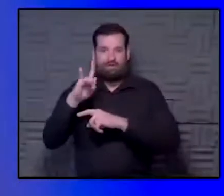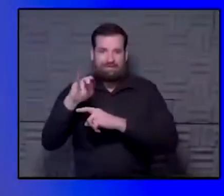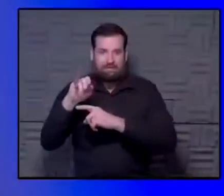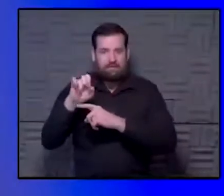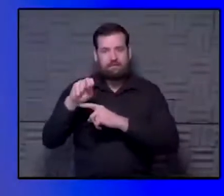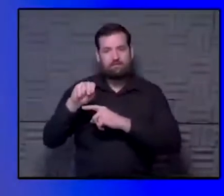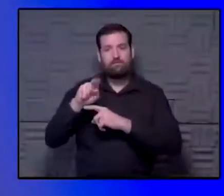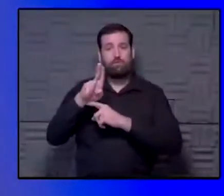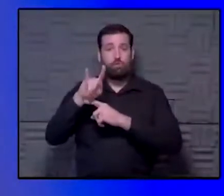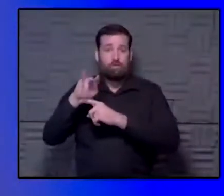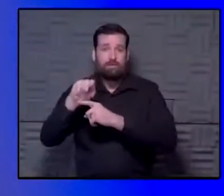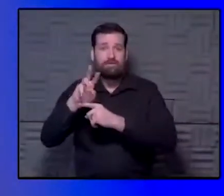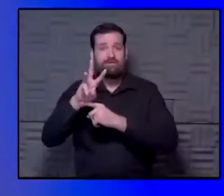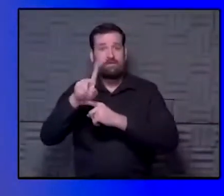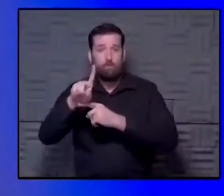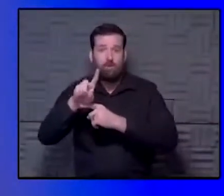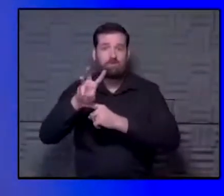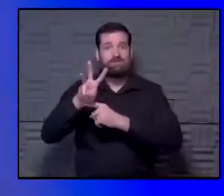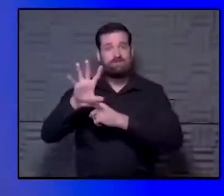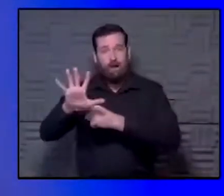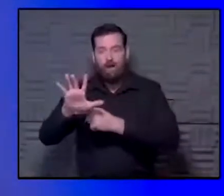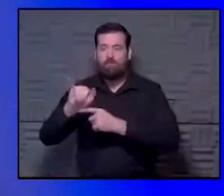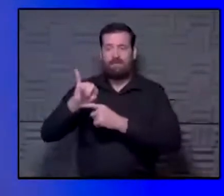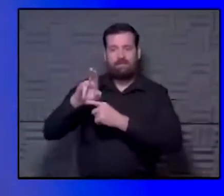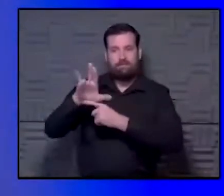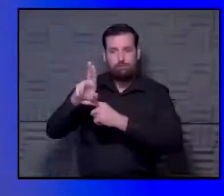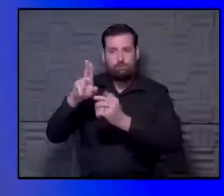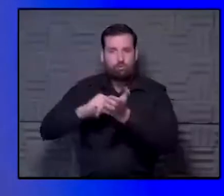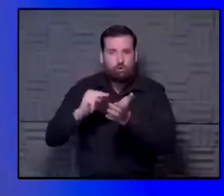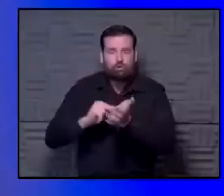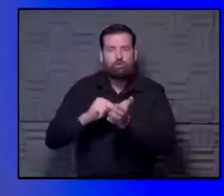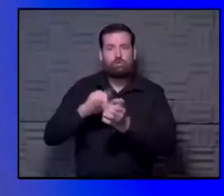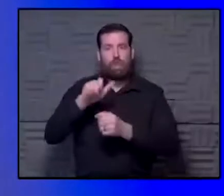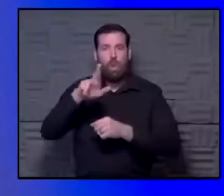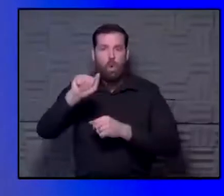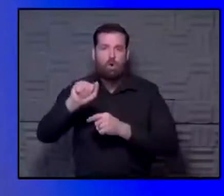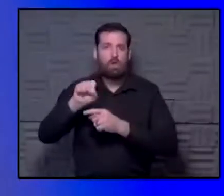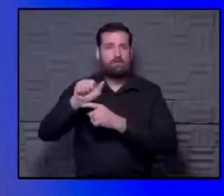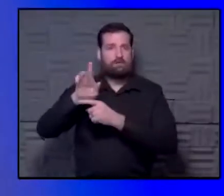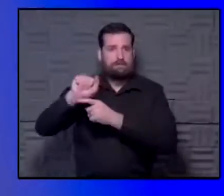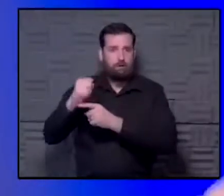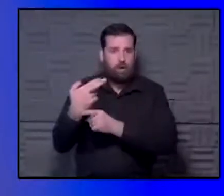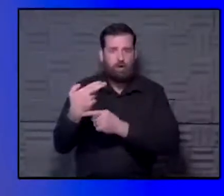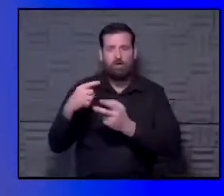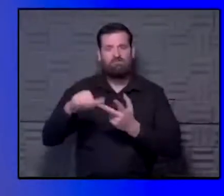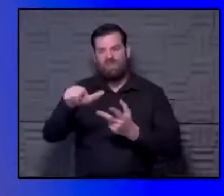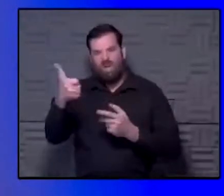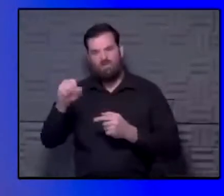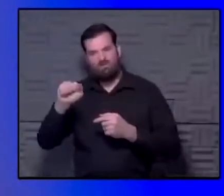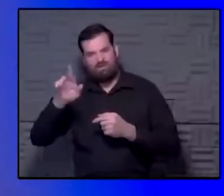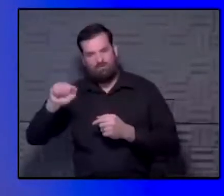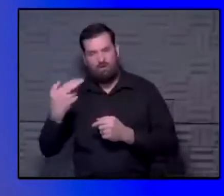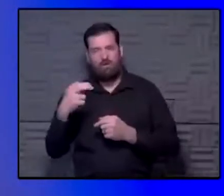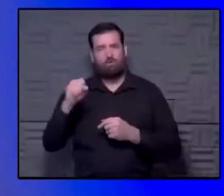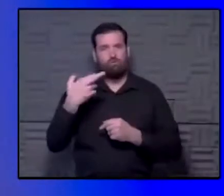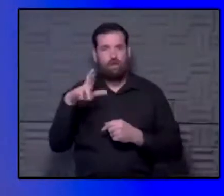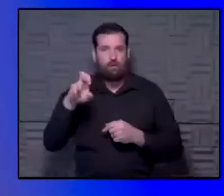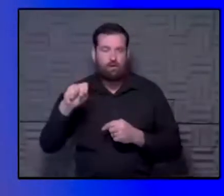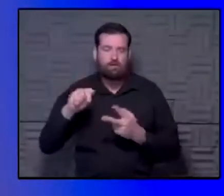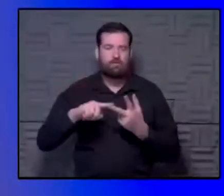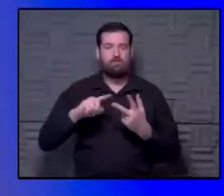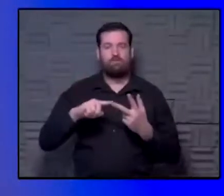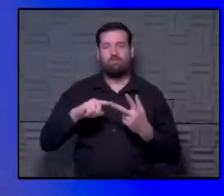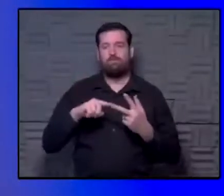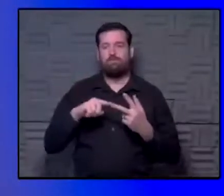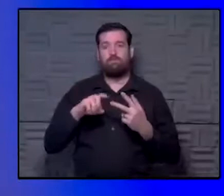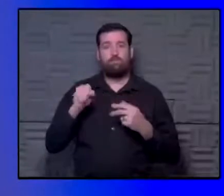Unit 65, the ICU nurses, Laura, Sarah, another Sarah, Sharon,